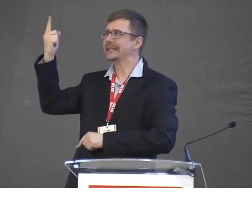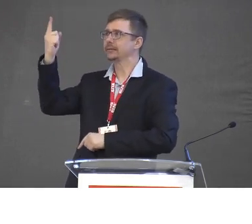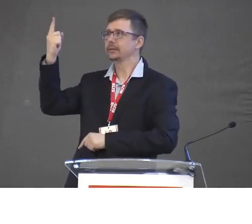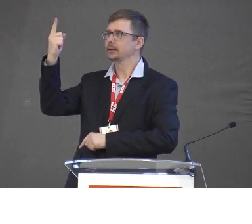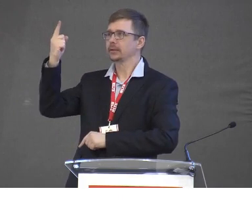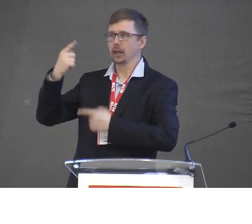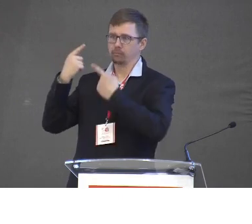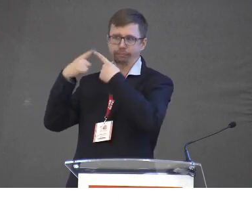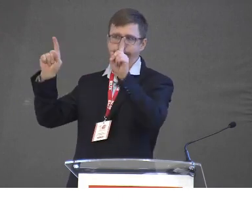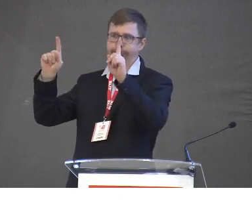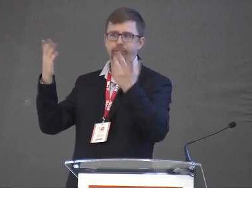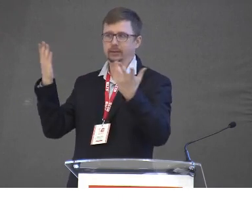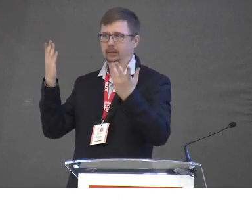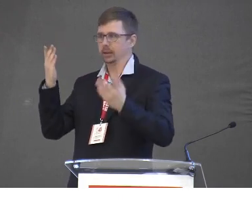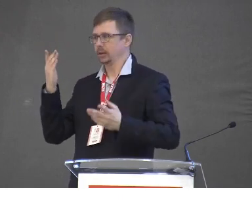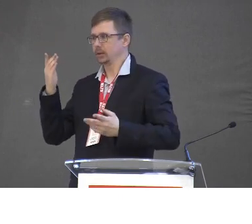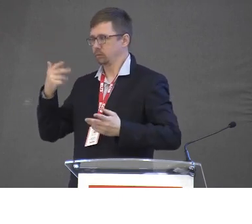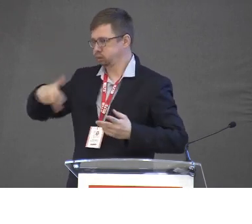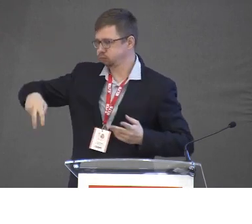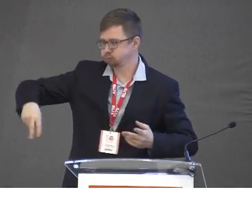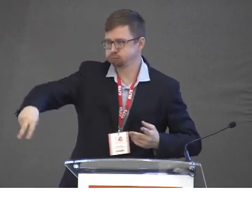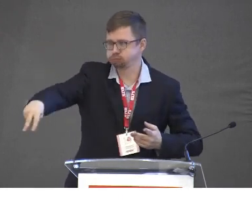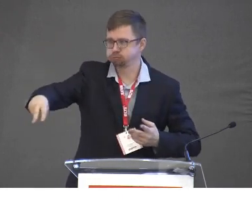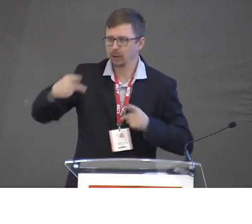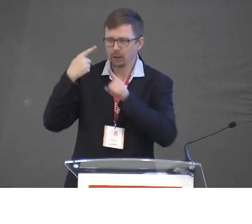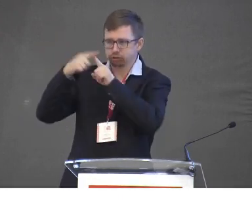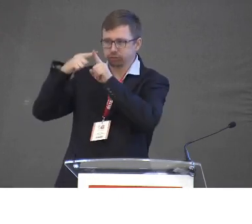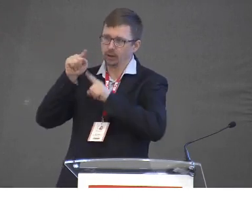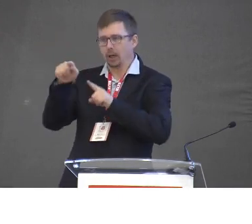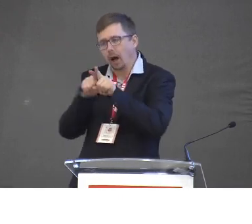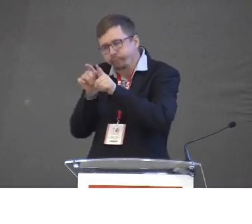classifiers, which classifier